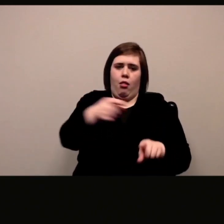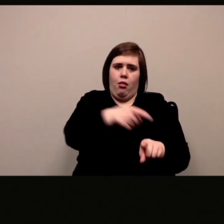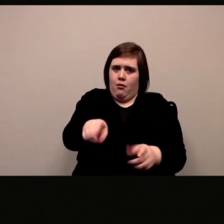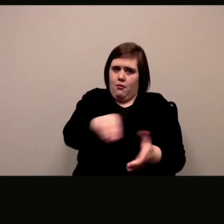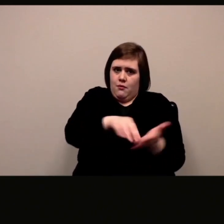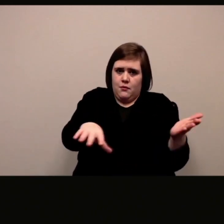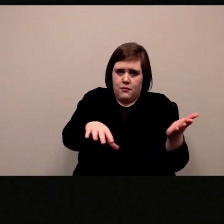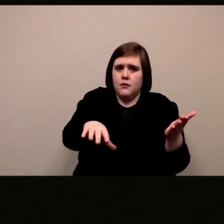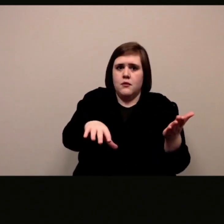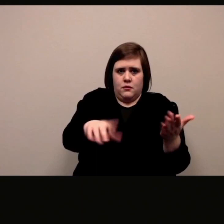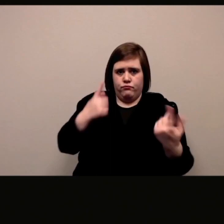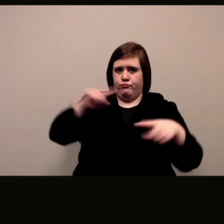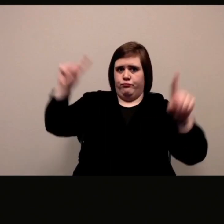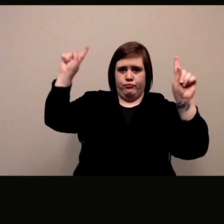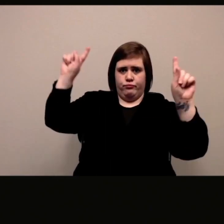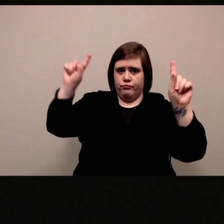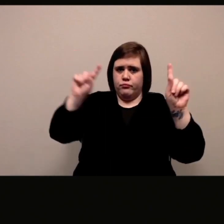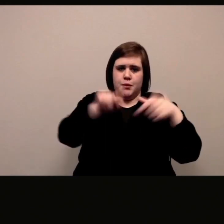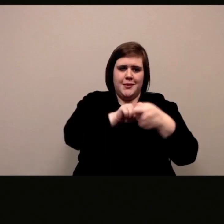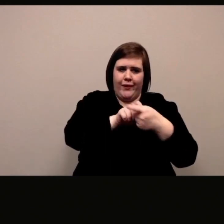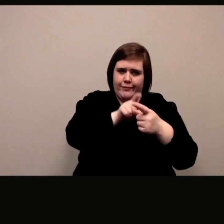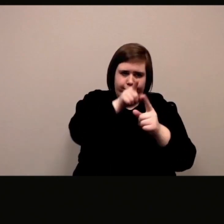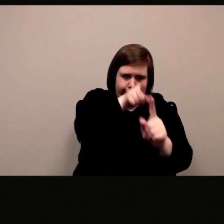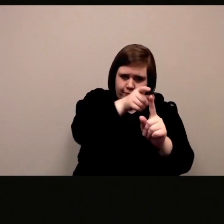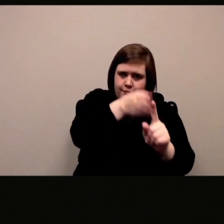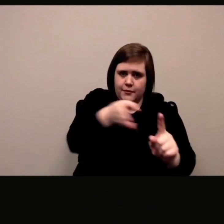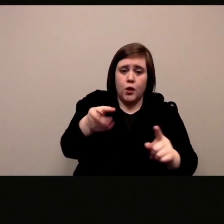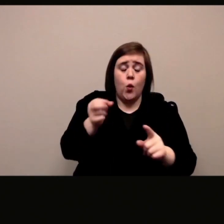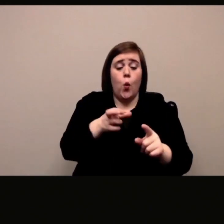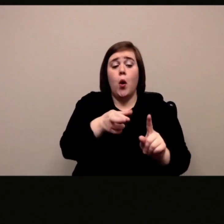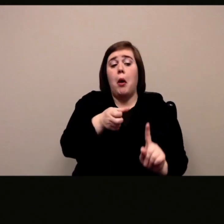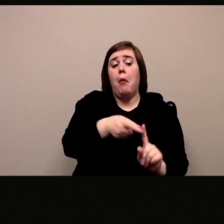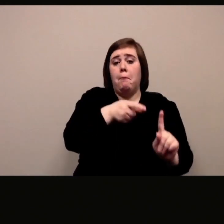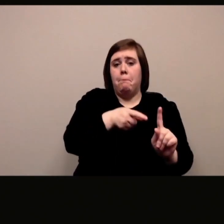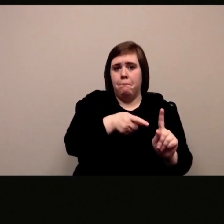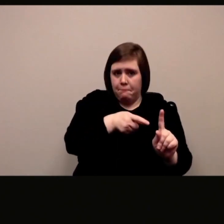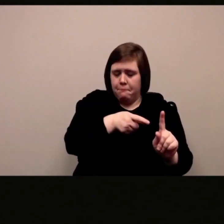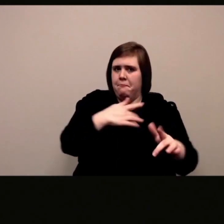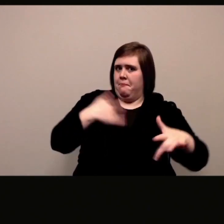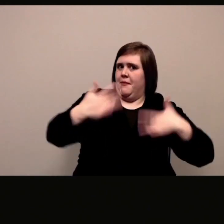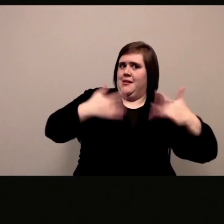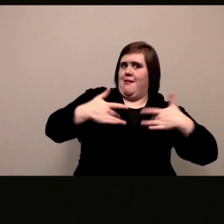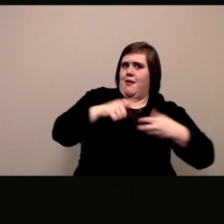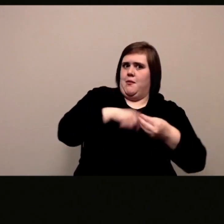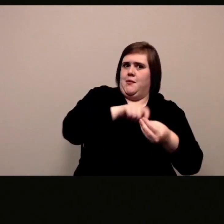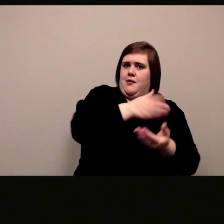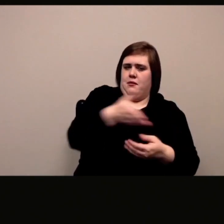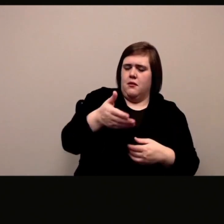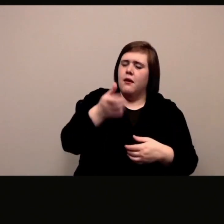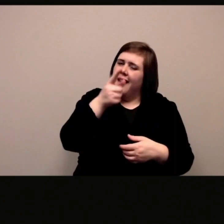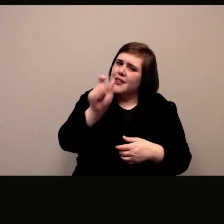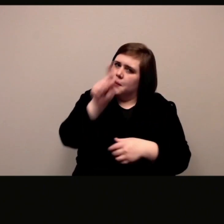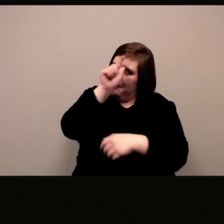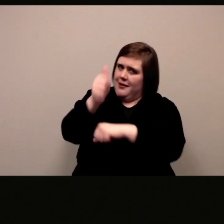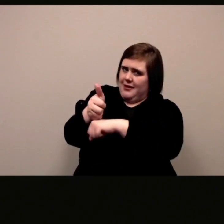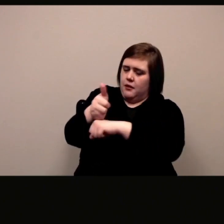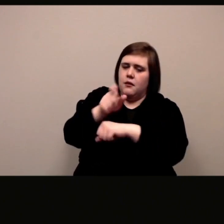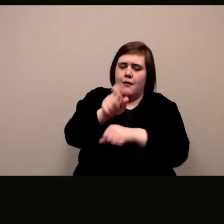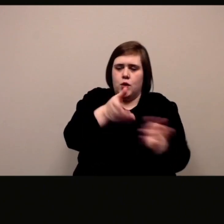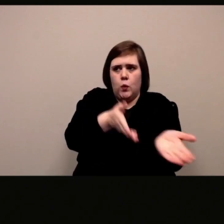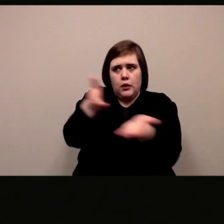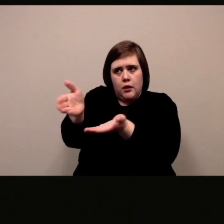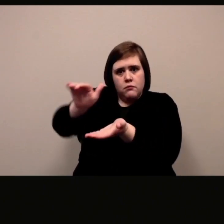to do this, or we're going to get them excited about this. And it has to be a mindset. You have to bring that to